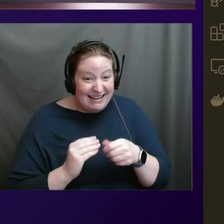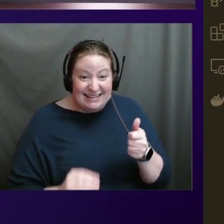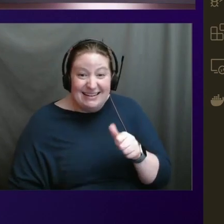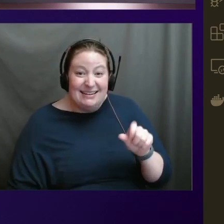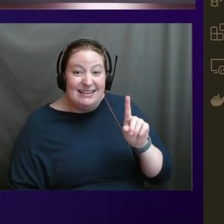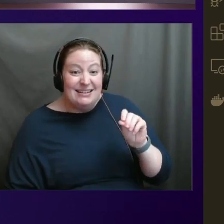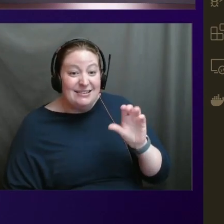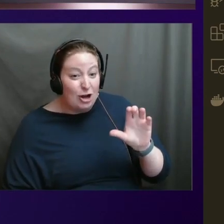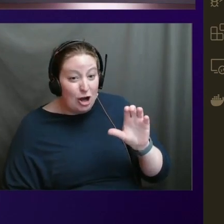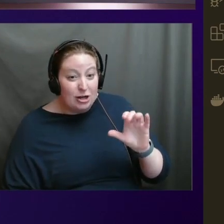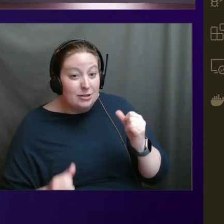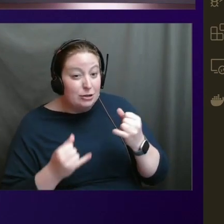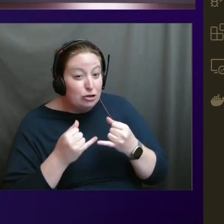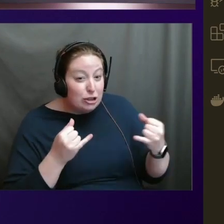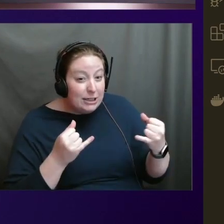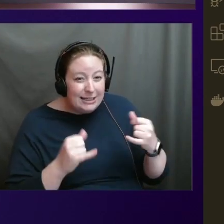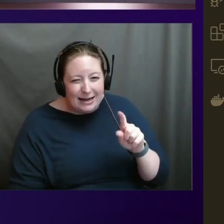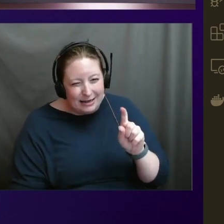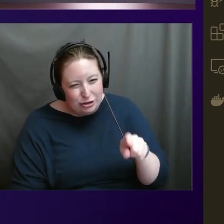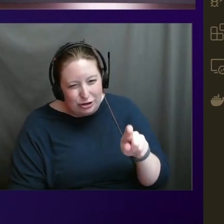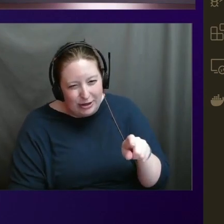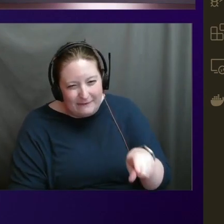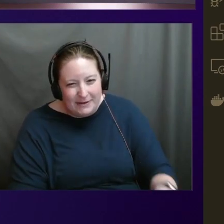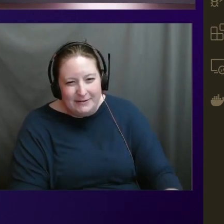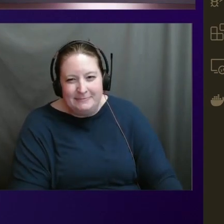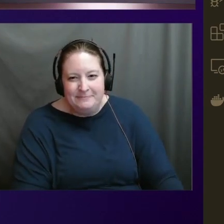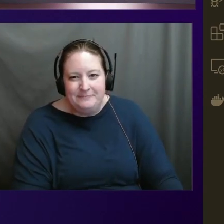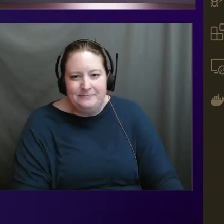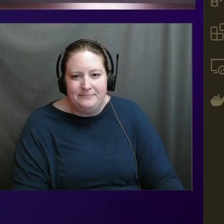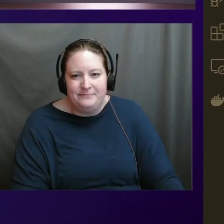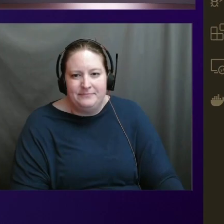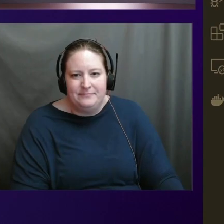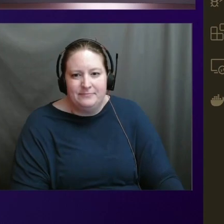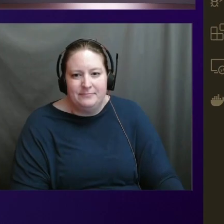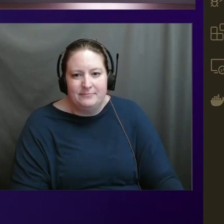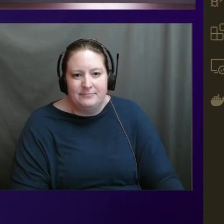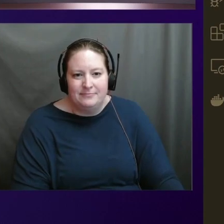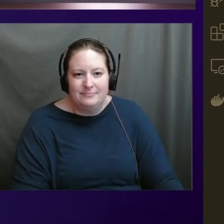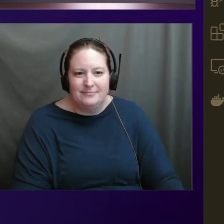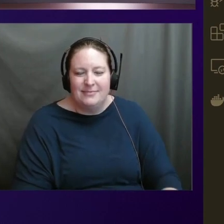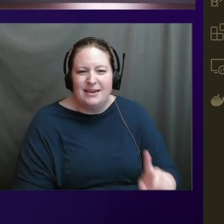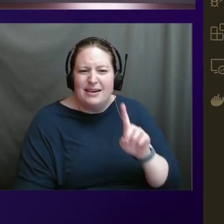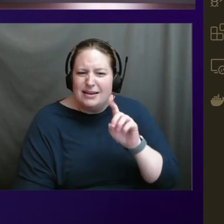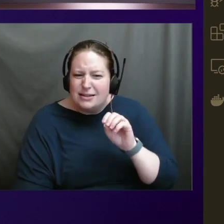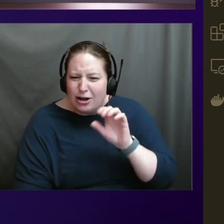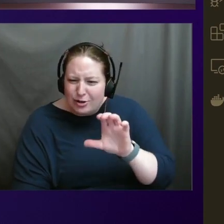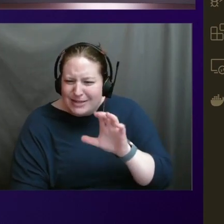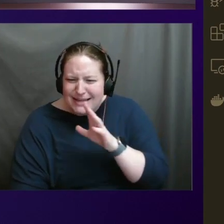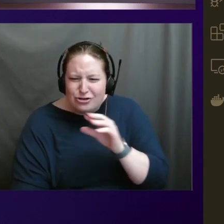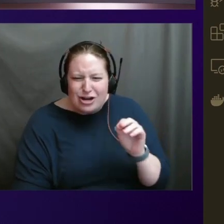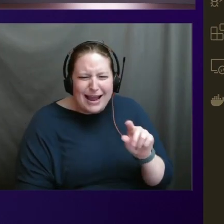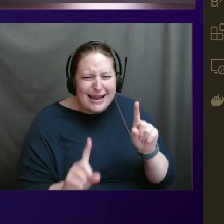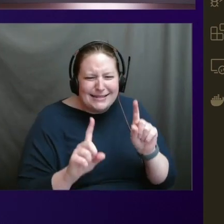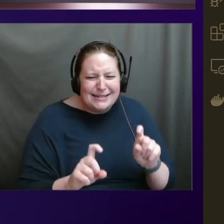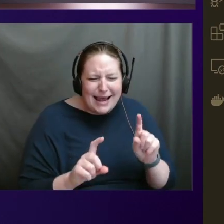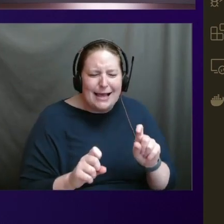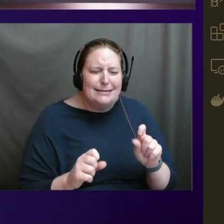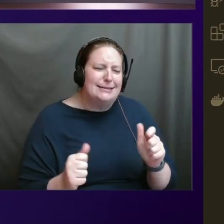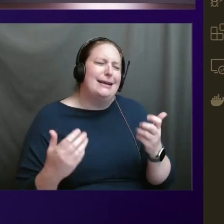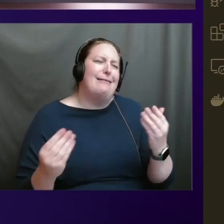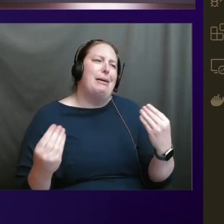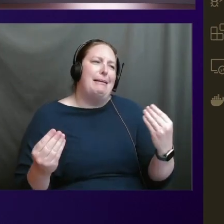I should have. Says. Documentation and tests? I mean, come on, what are we?